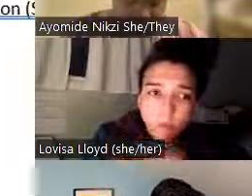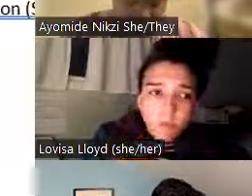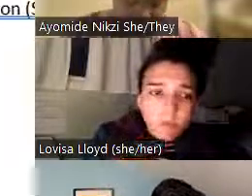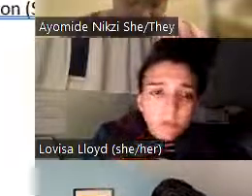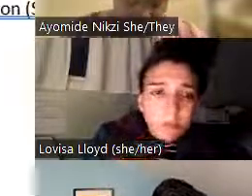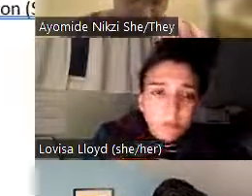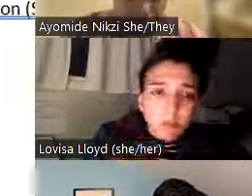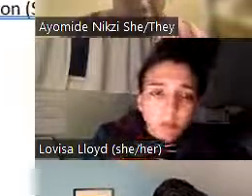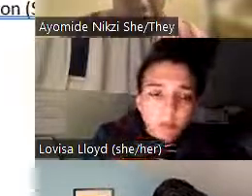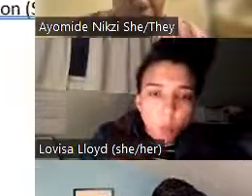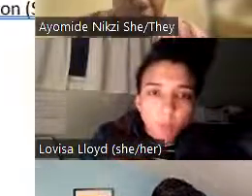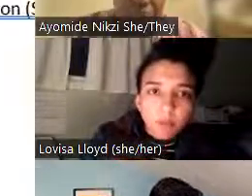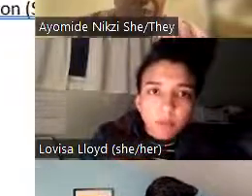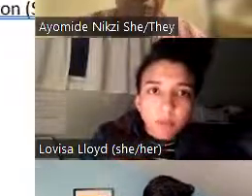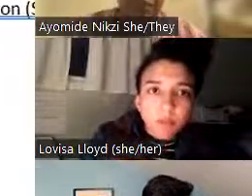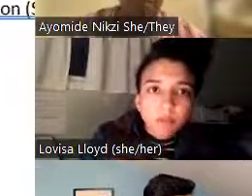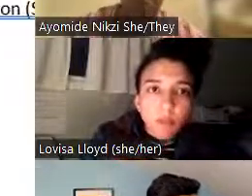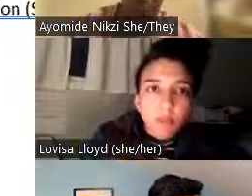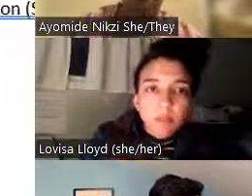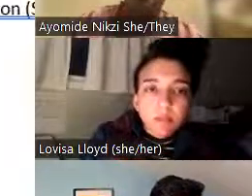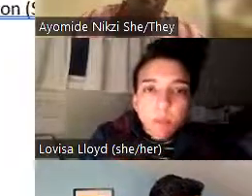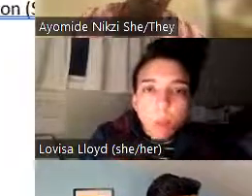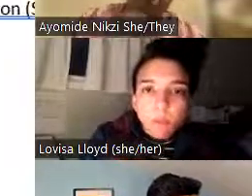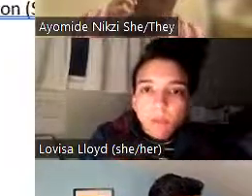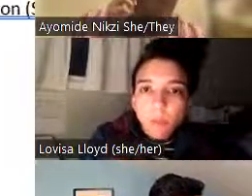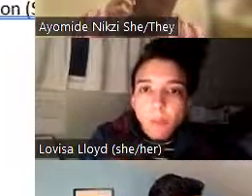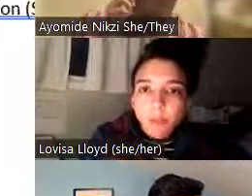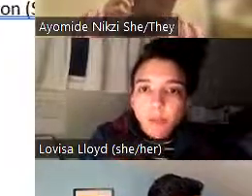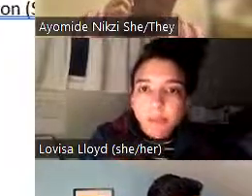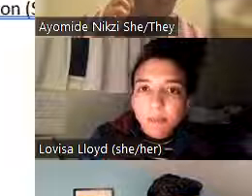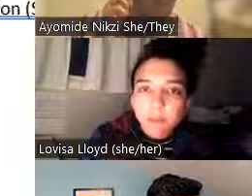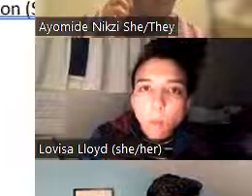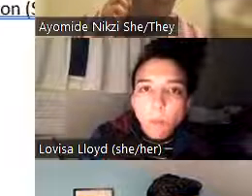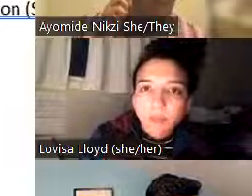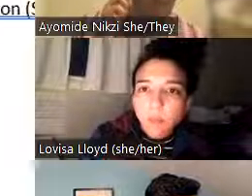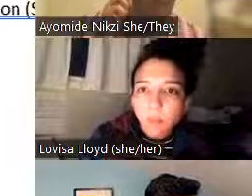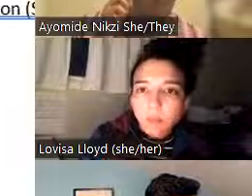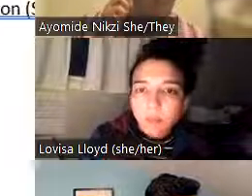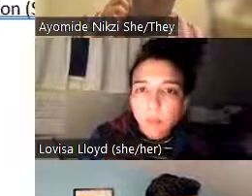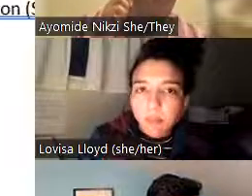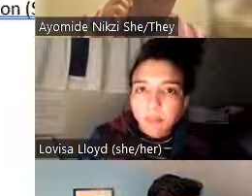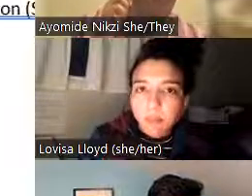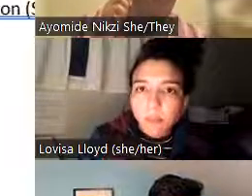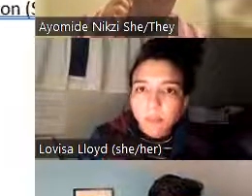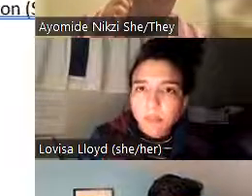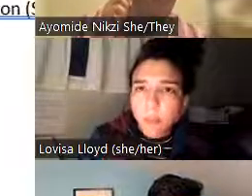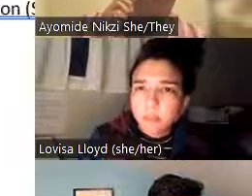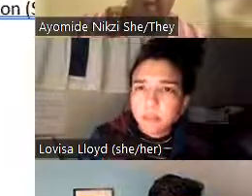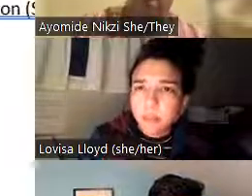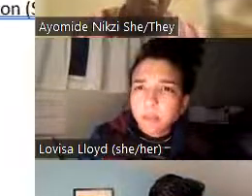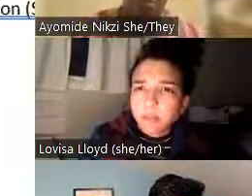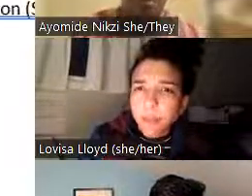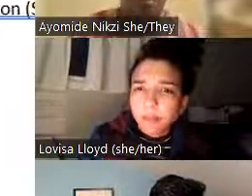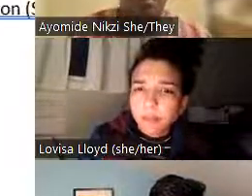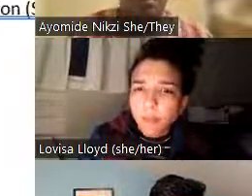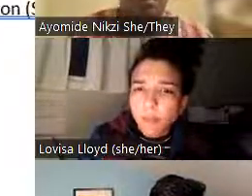Commissioner Renaud, of like the inverse of this is like, it's unclear what unfavorable light is.